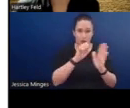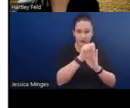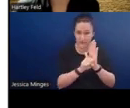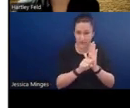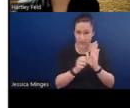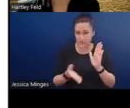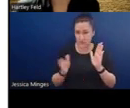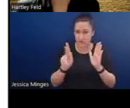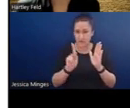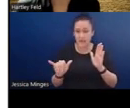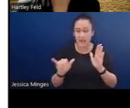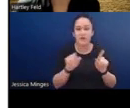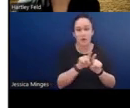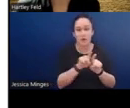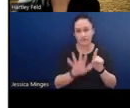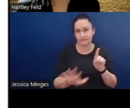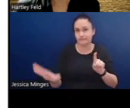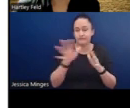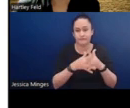reason and for the country.